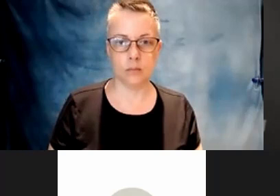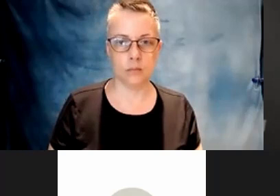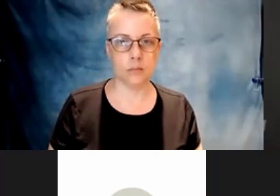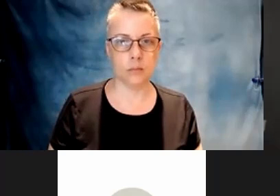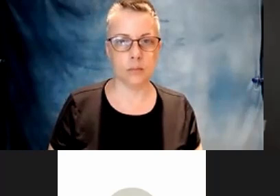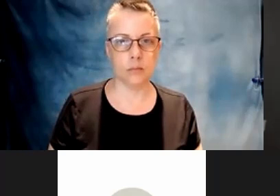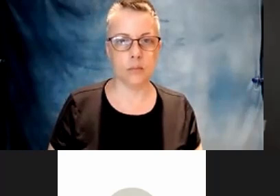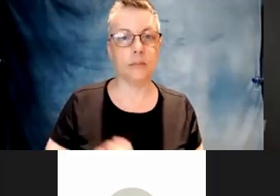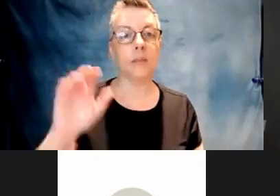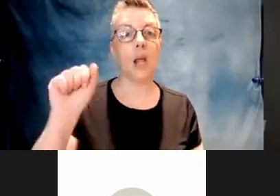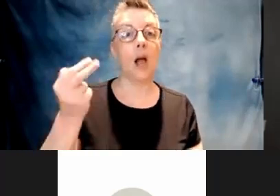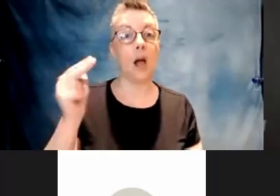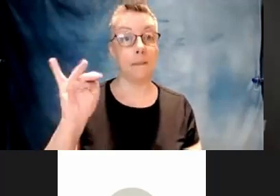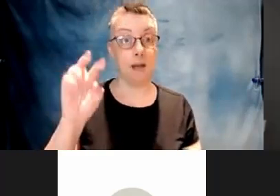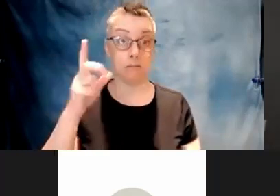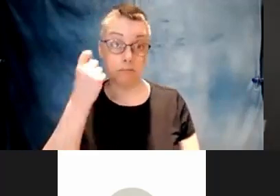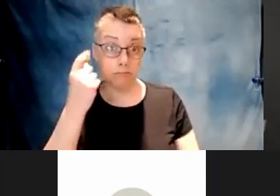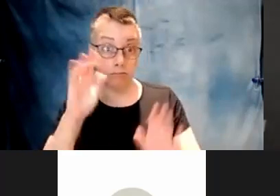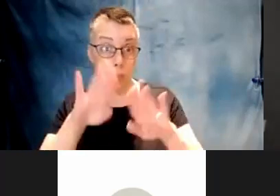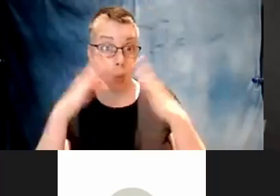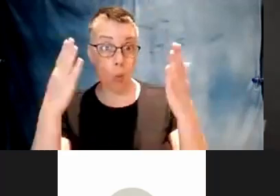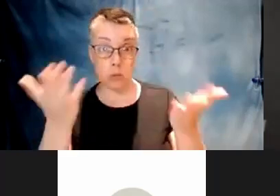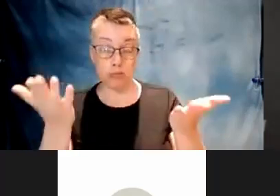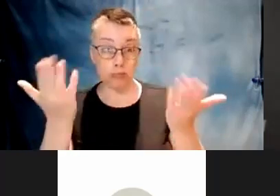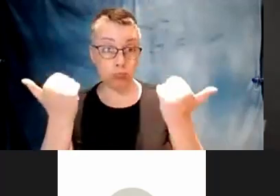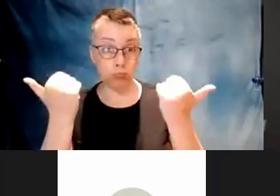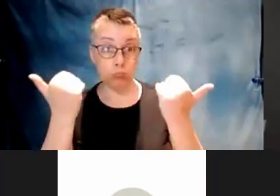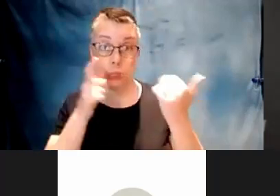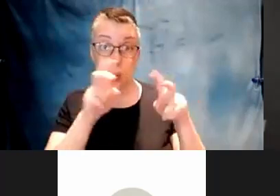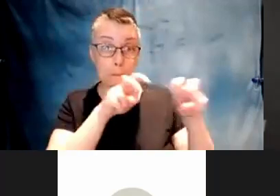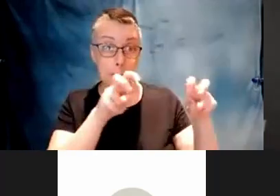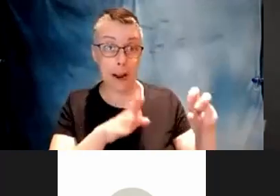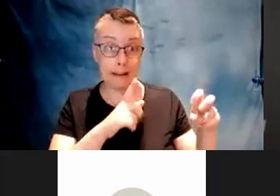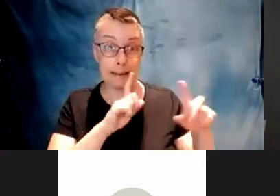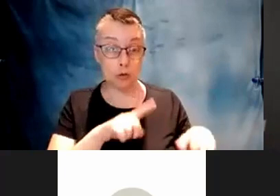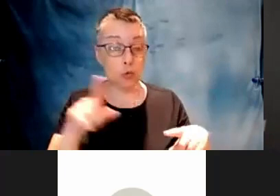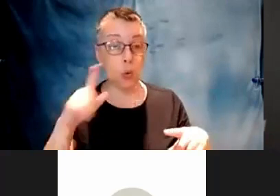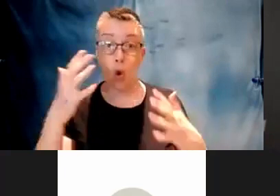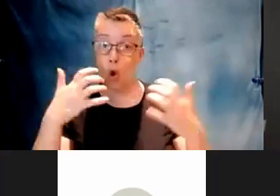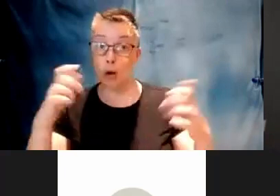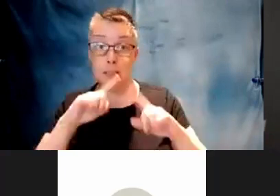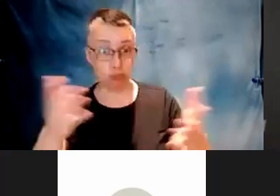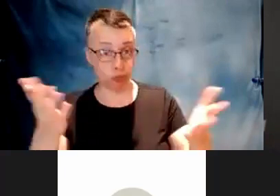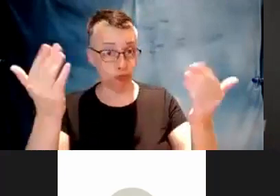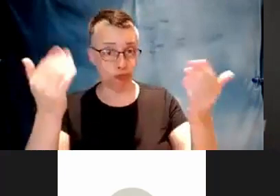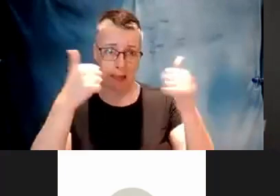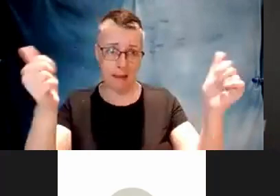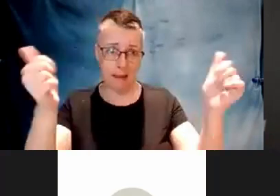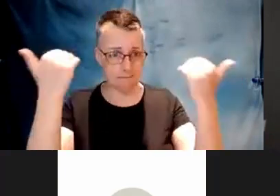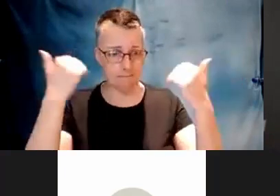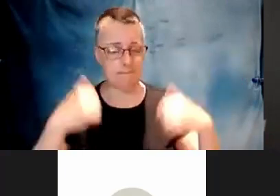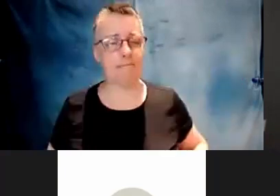So the question is open also to the panelists. You can jump in and respond to it.